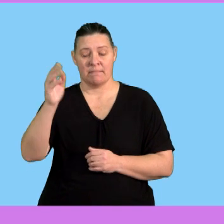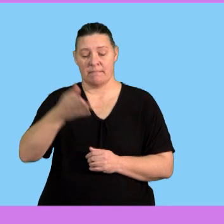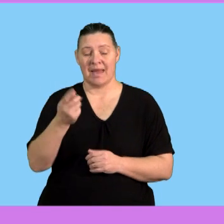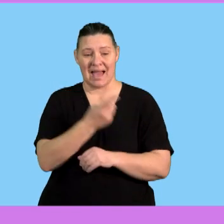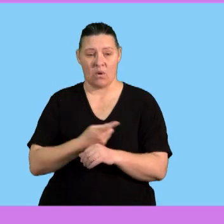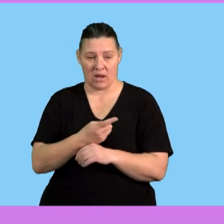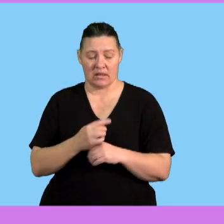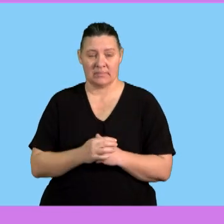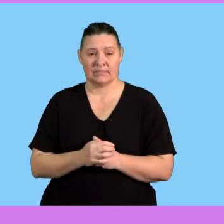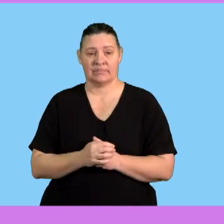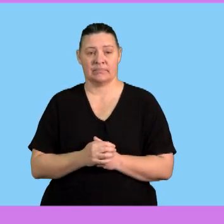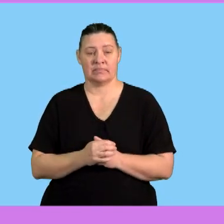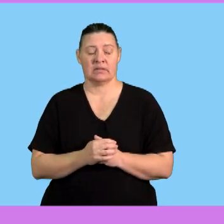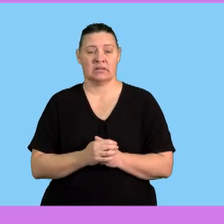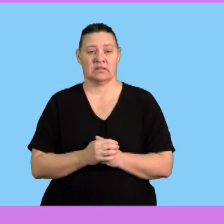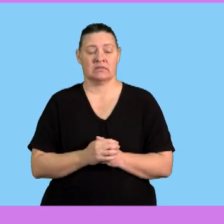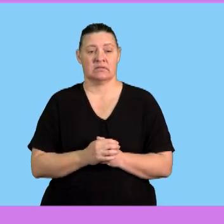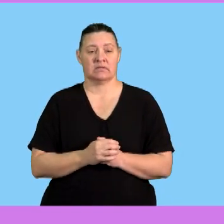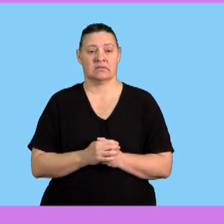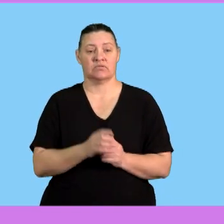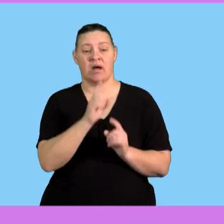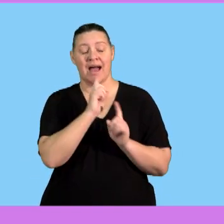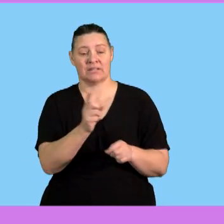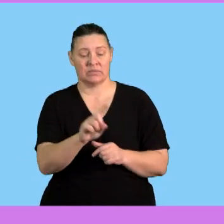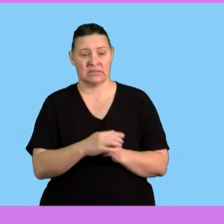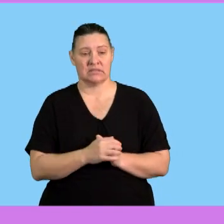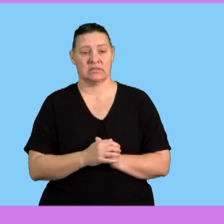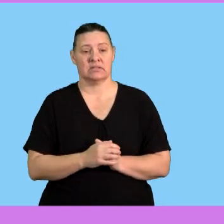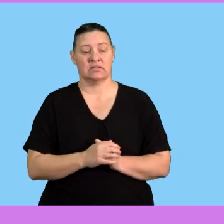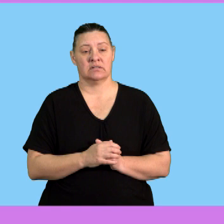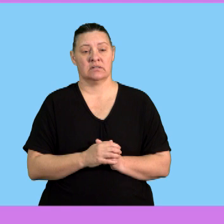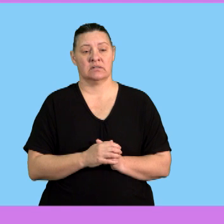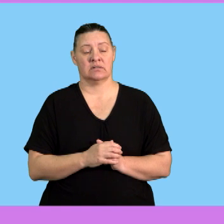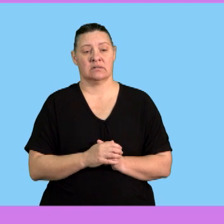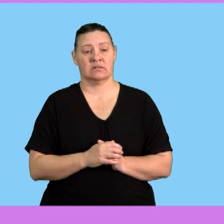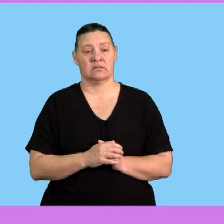kilometers per hour. So this gives us